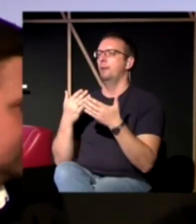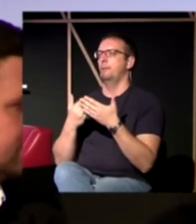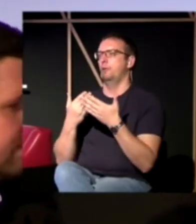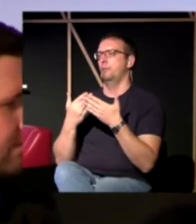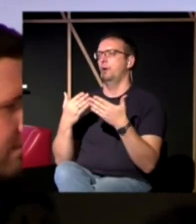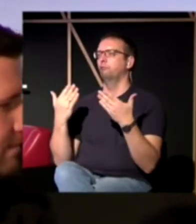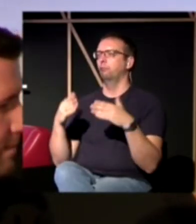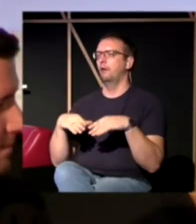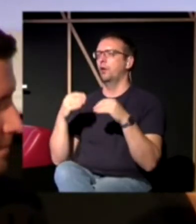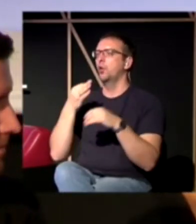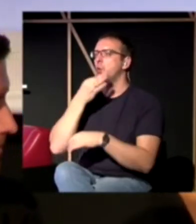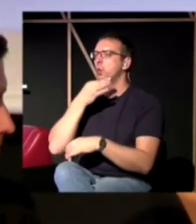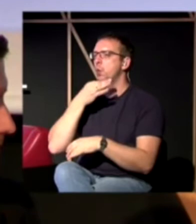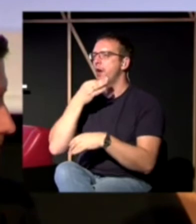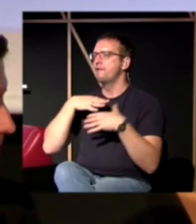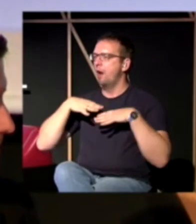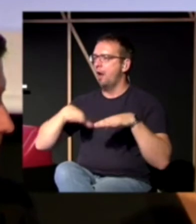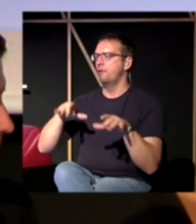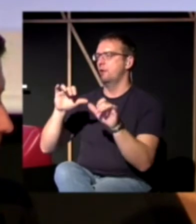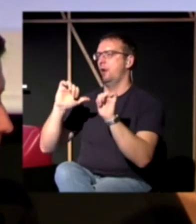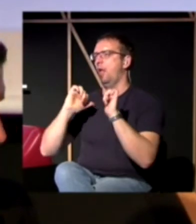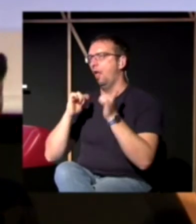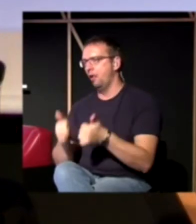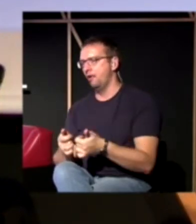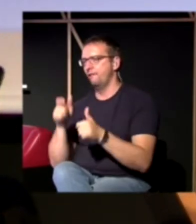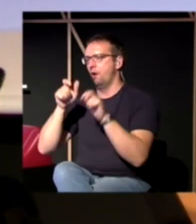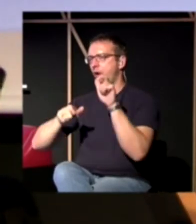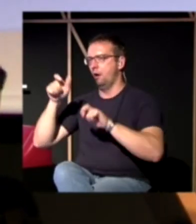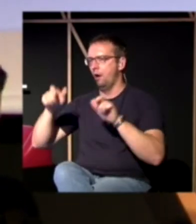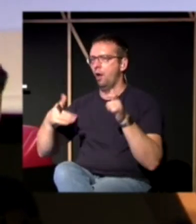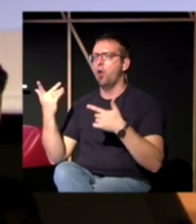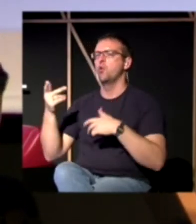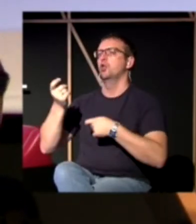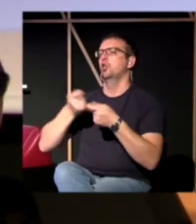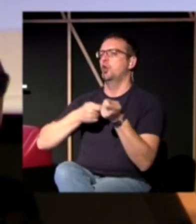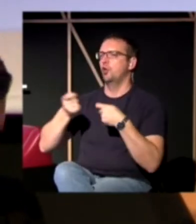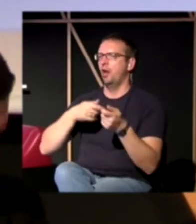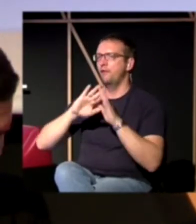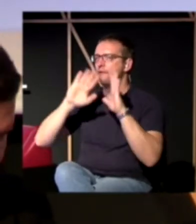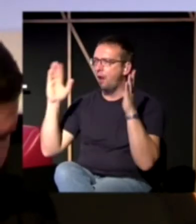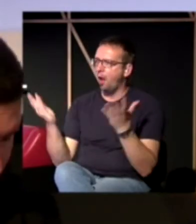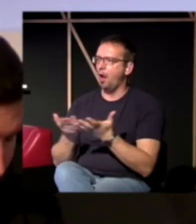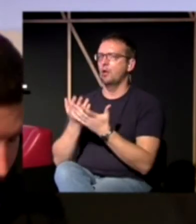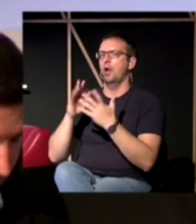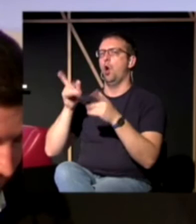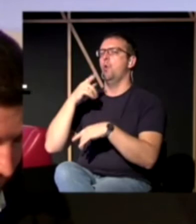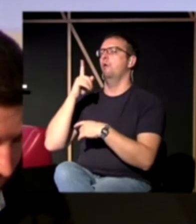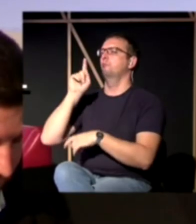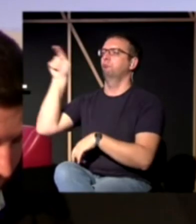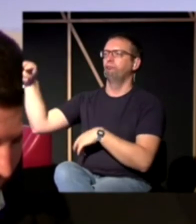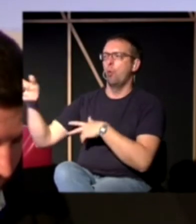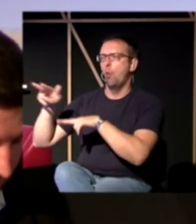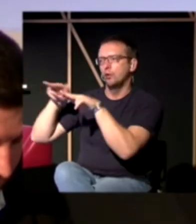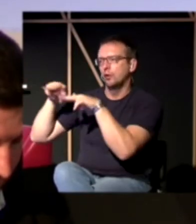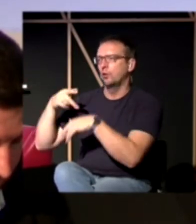and international organizations. Our schools now became more